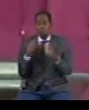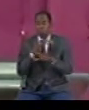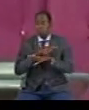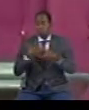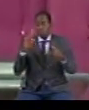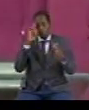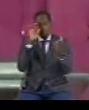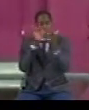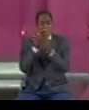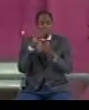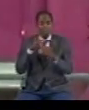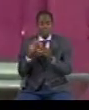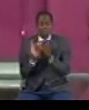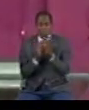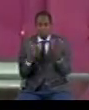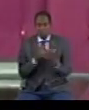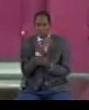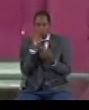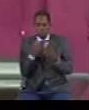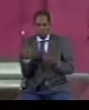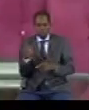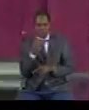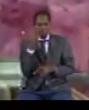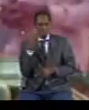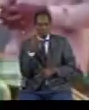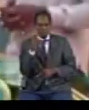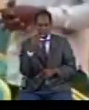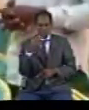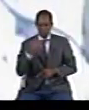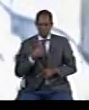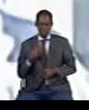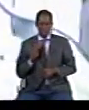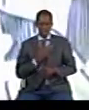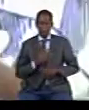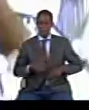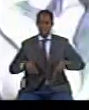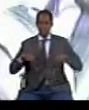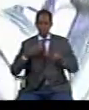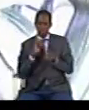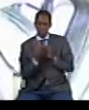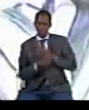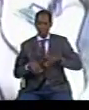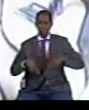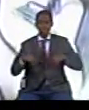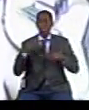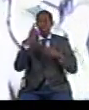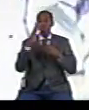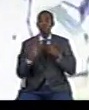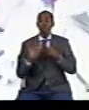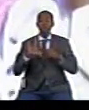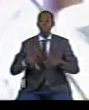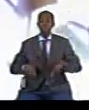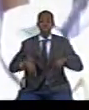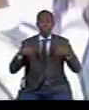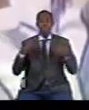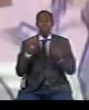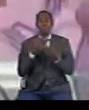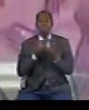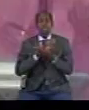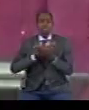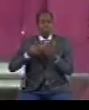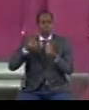Bible, when they see you or see me and see our lives, they change life, the godly life, the righteous life,